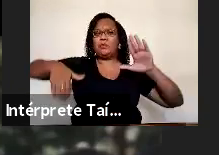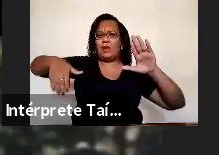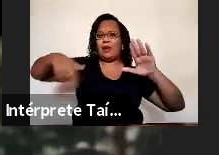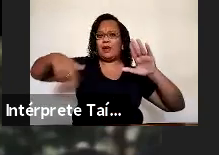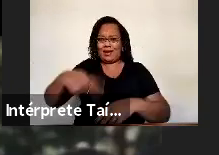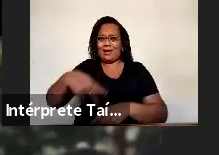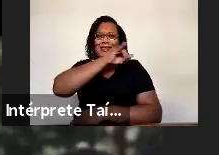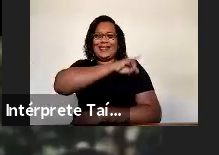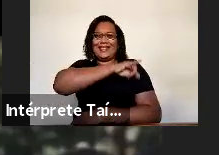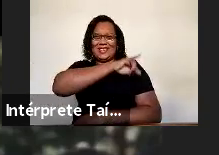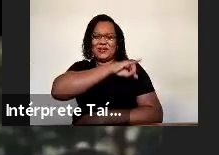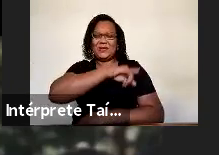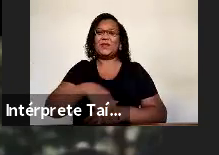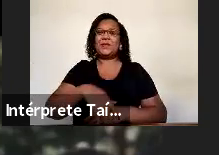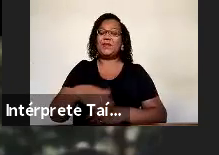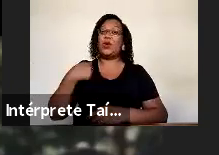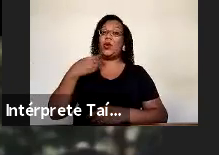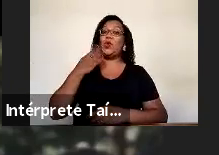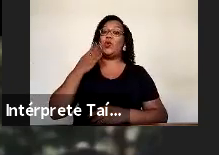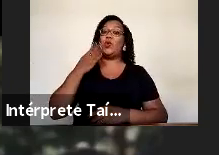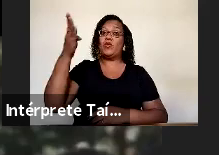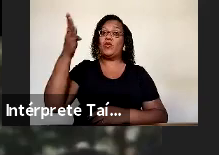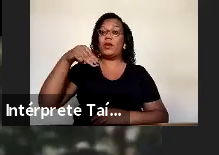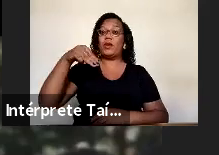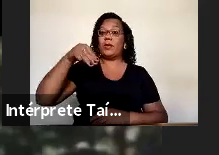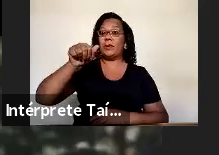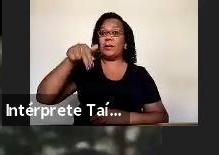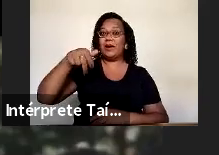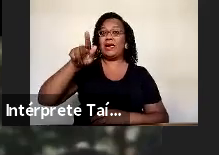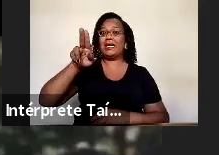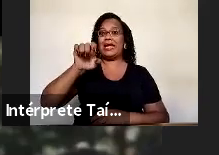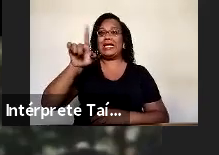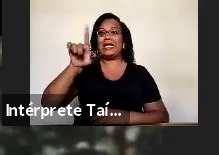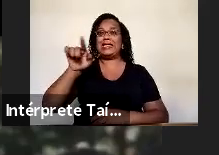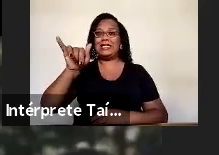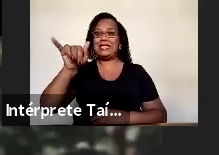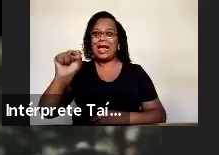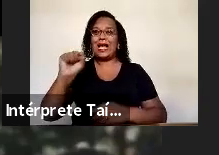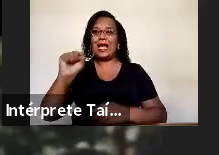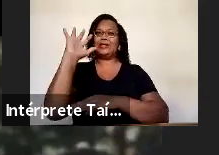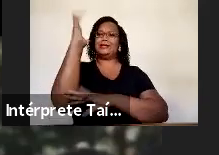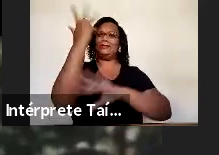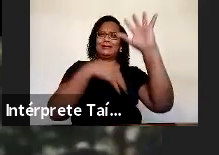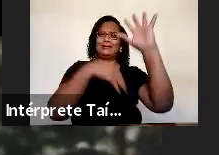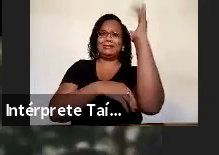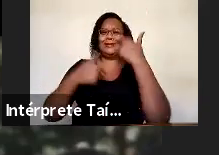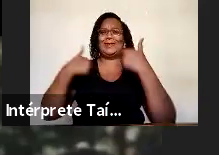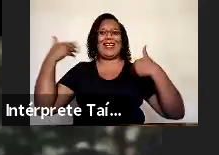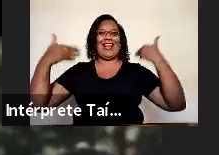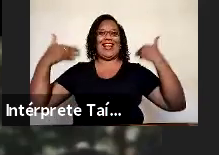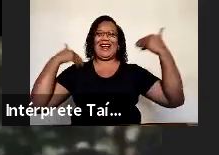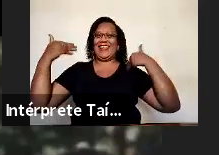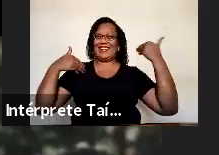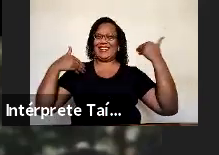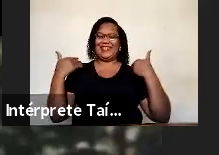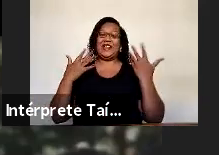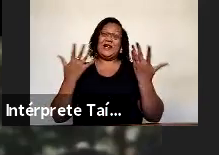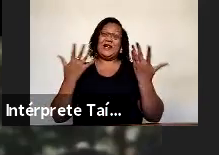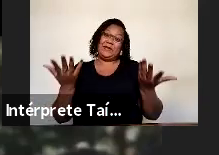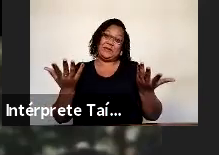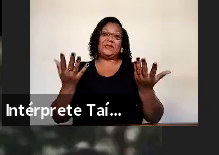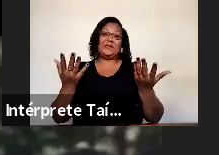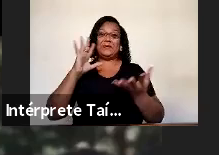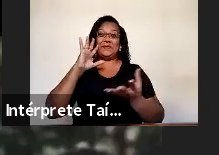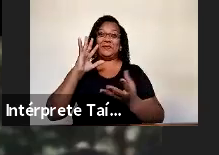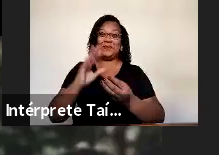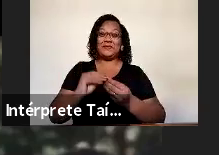and I went into forests, and I had a lot of fun. But let's face it, it was more fun than